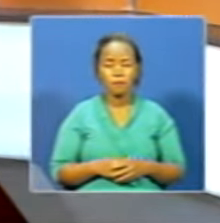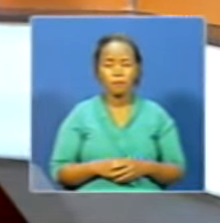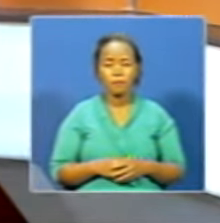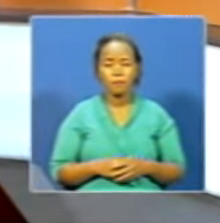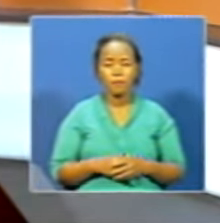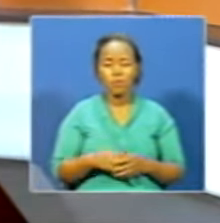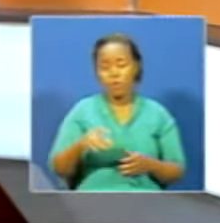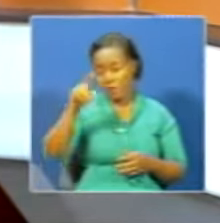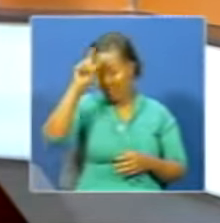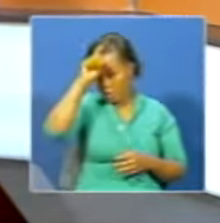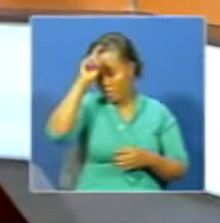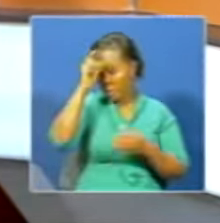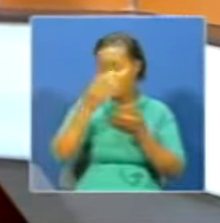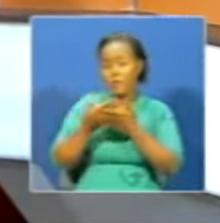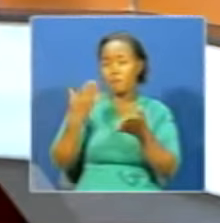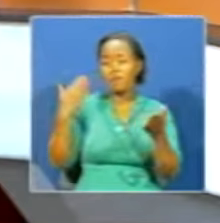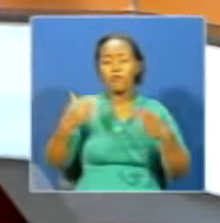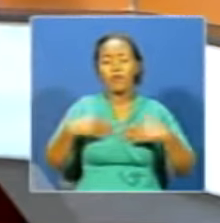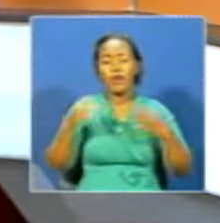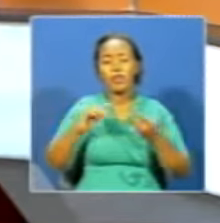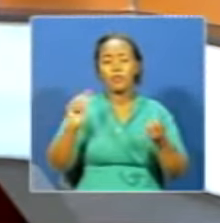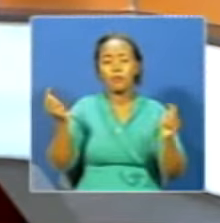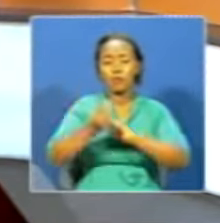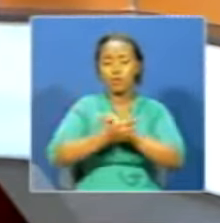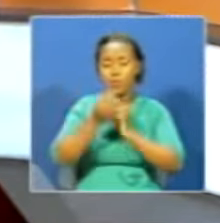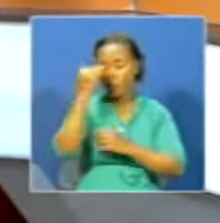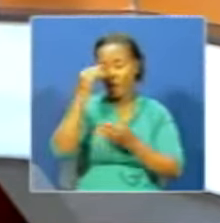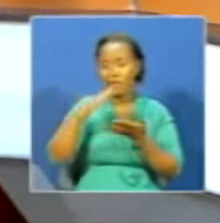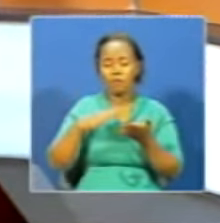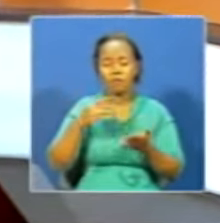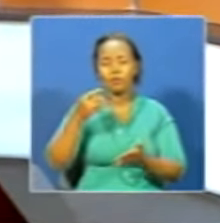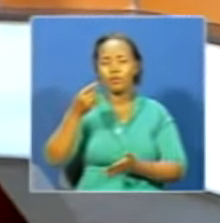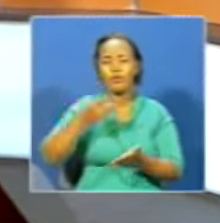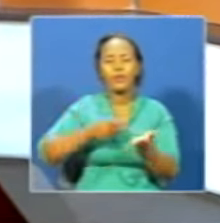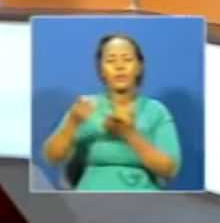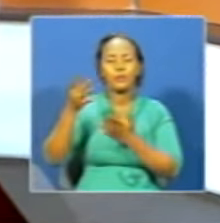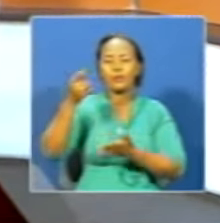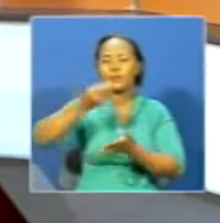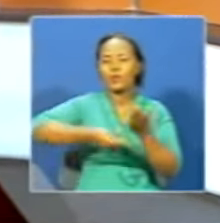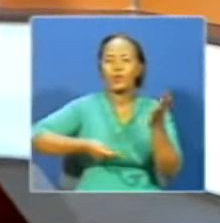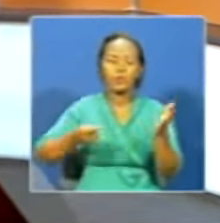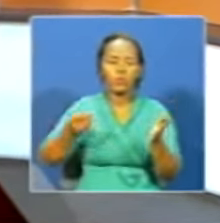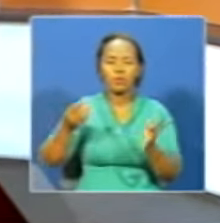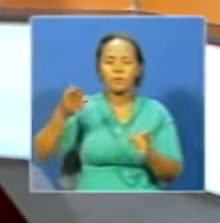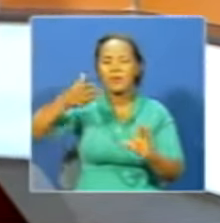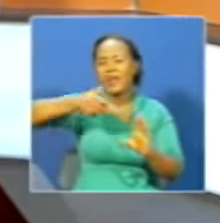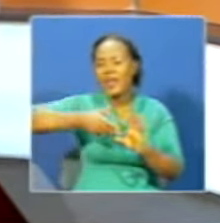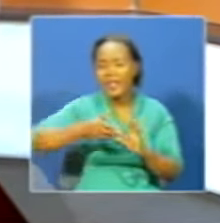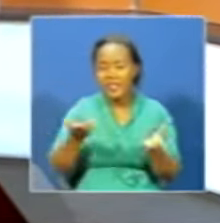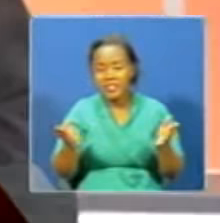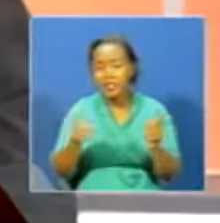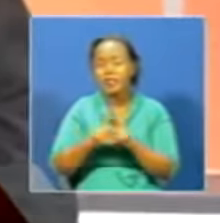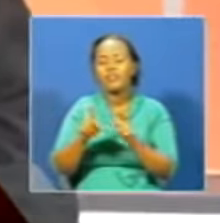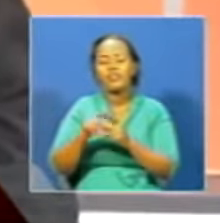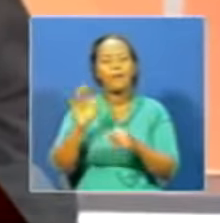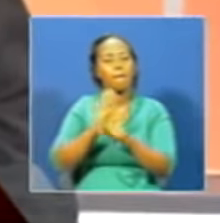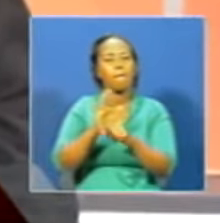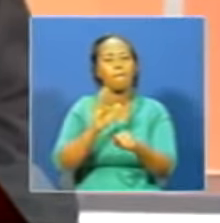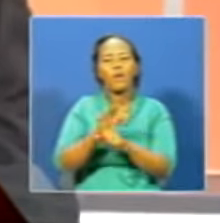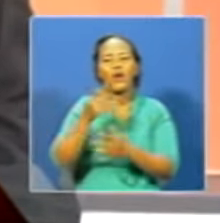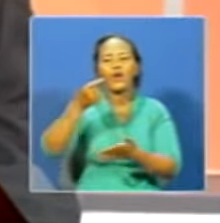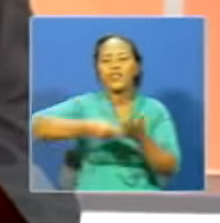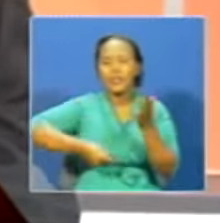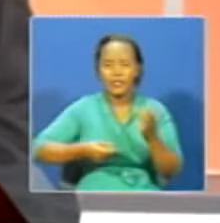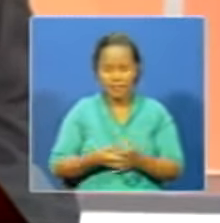earlier because of high costs of energy. And so what do you tell Kariyoki? High cost of energy, high taxation. Yeah. All right? Let me tell you,